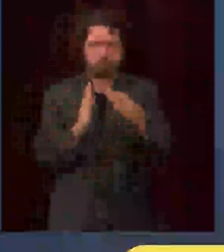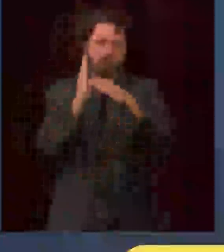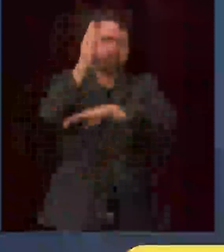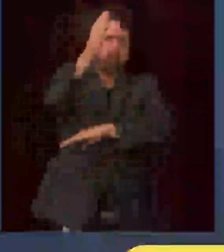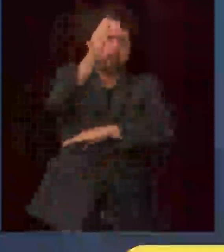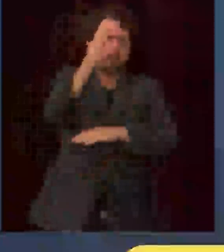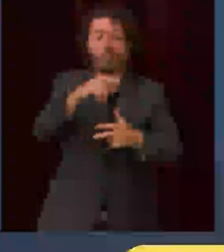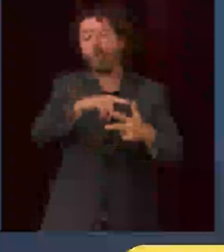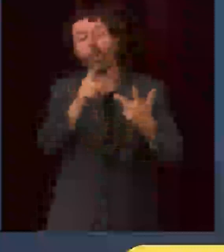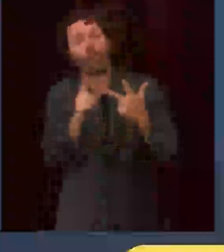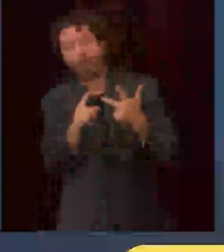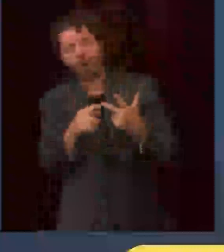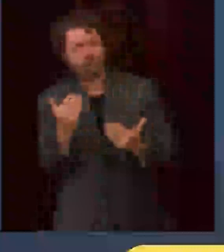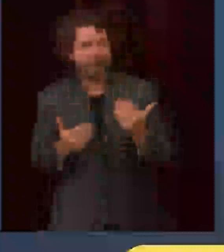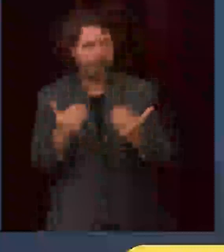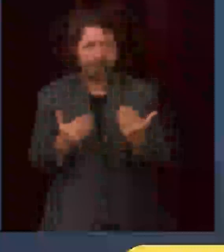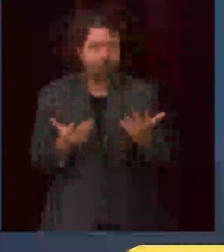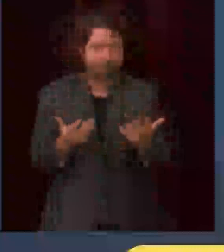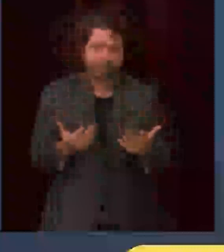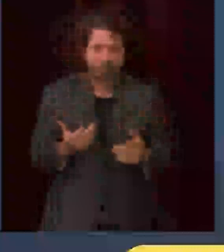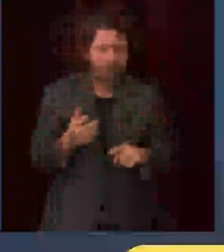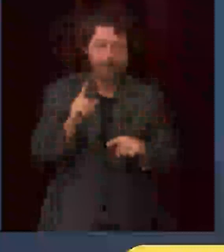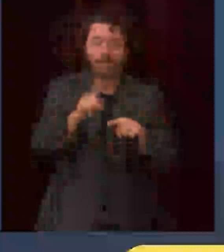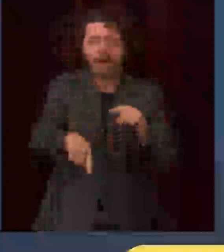conversations that I would be having with the local health